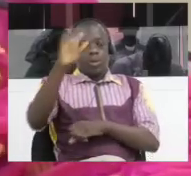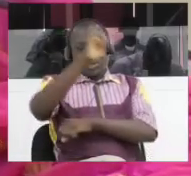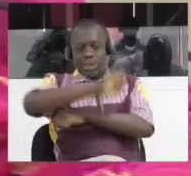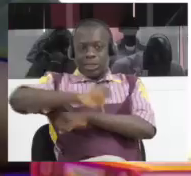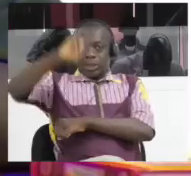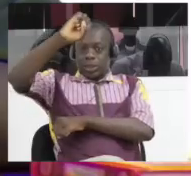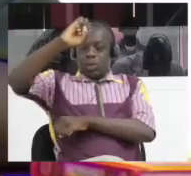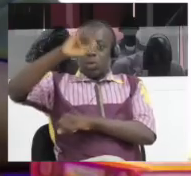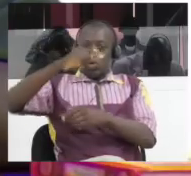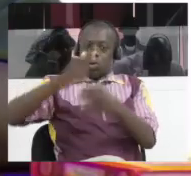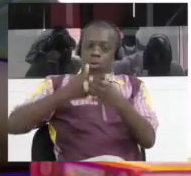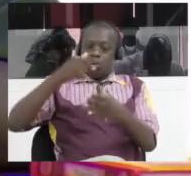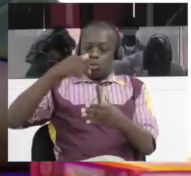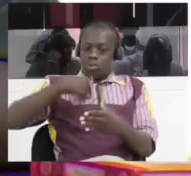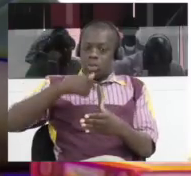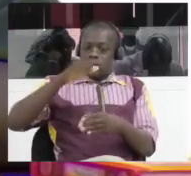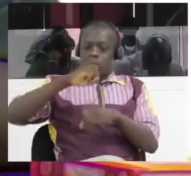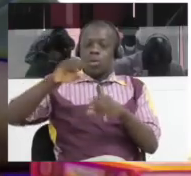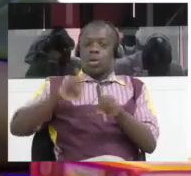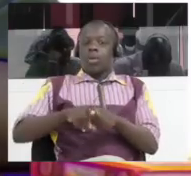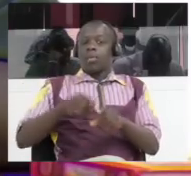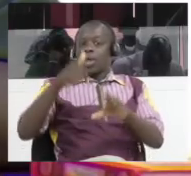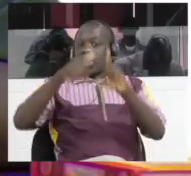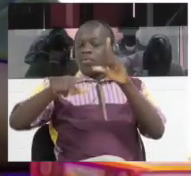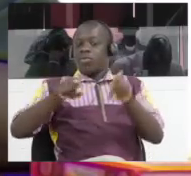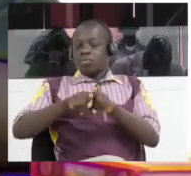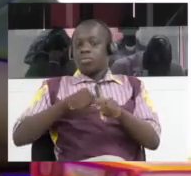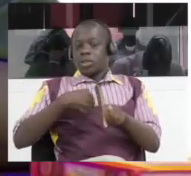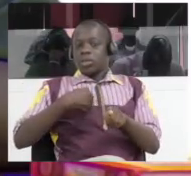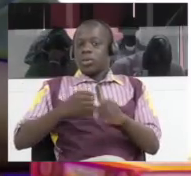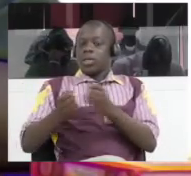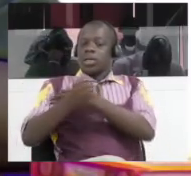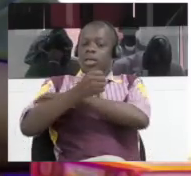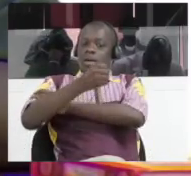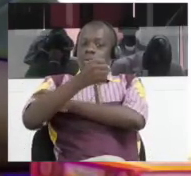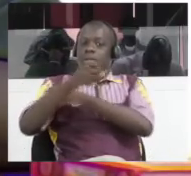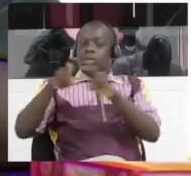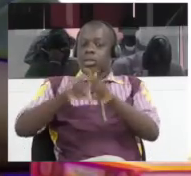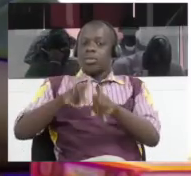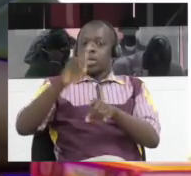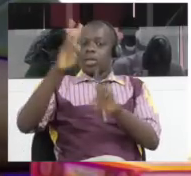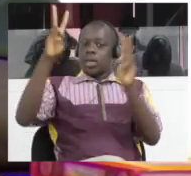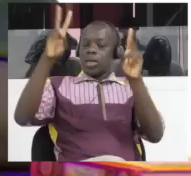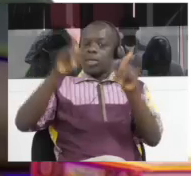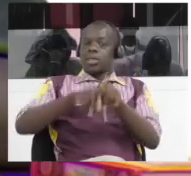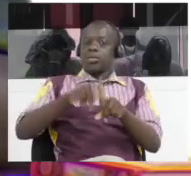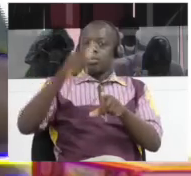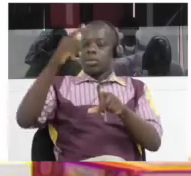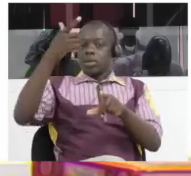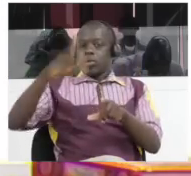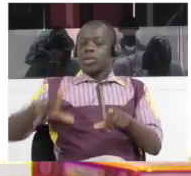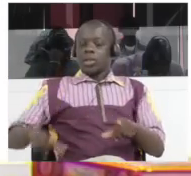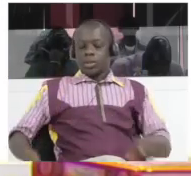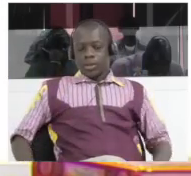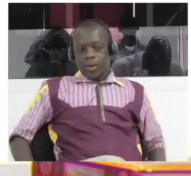By rank, Yaya Jame was a subordinate. I was a captain, and then he was, I think, a lieutenant.